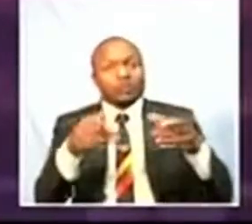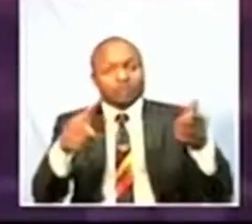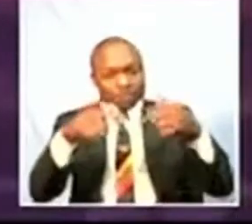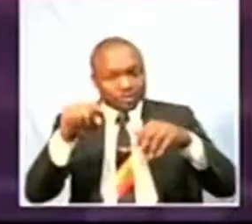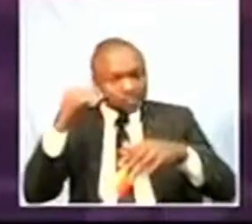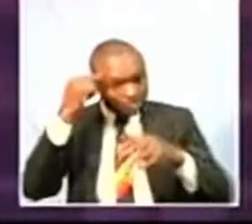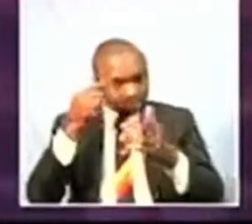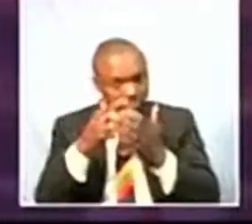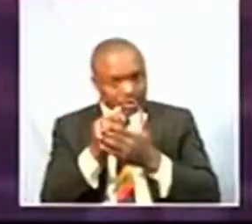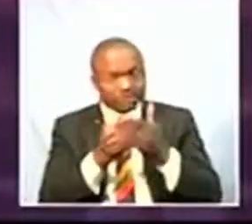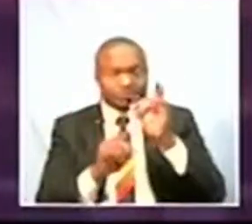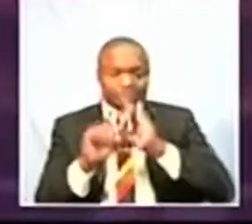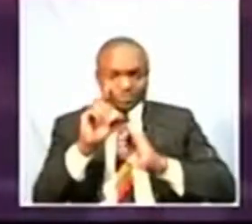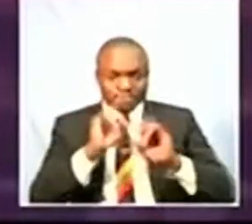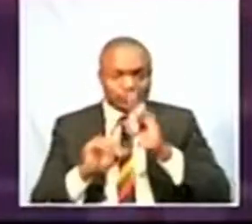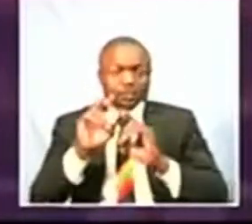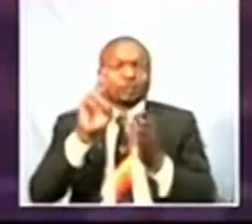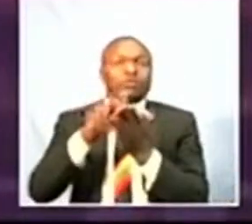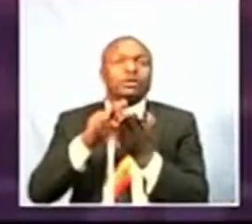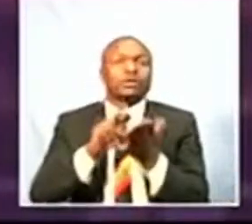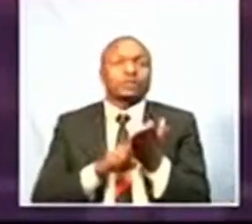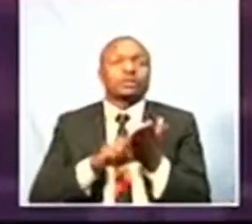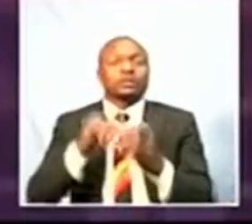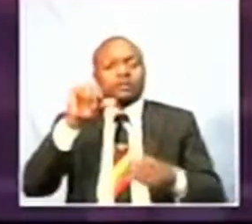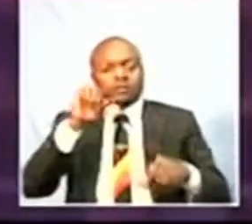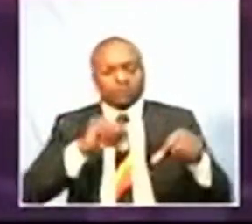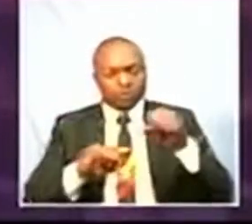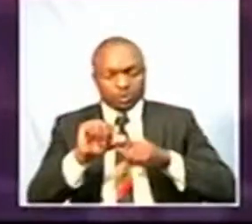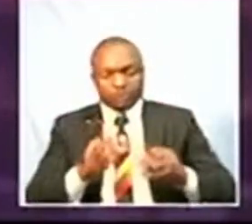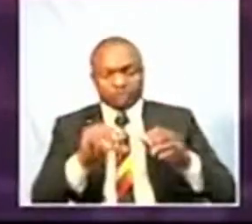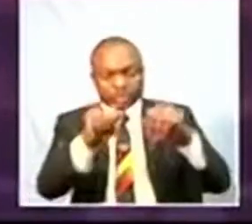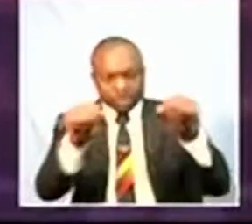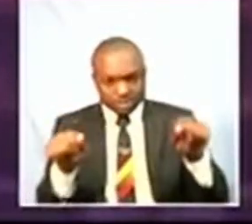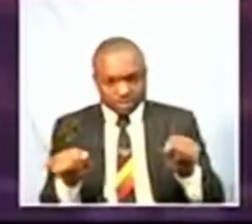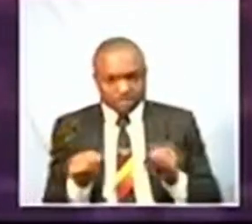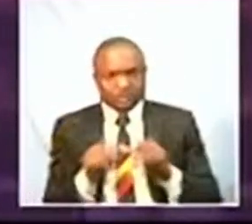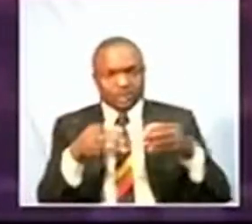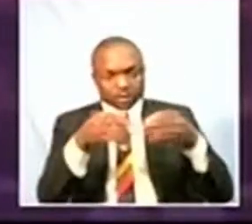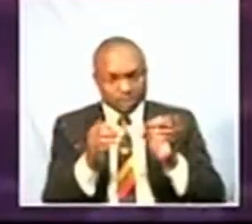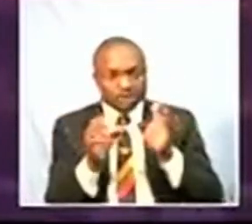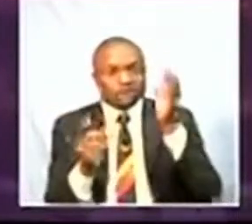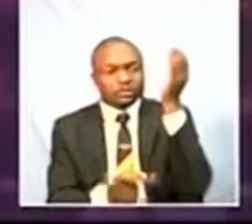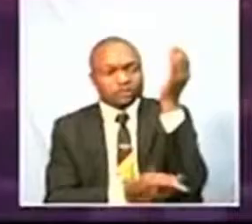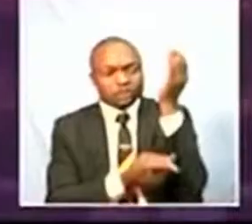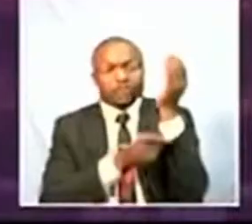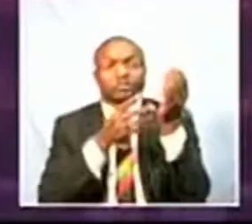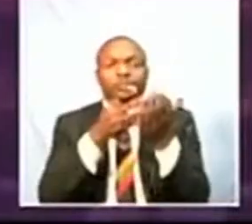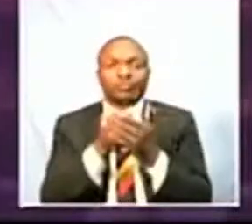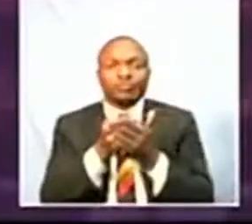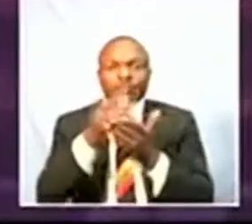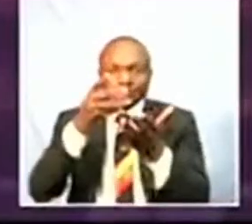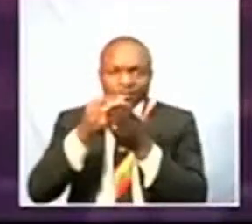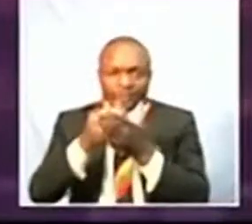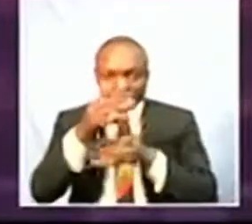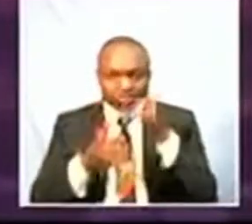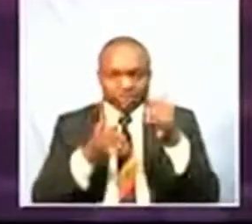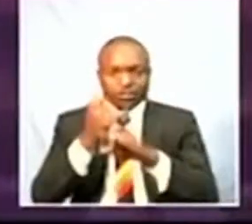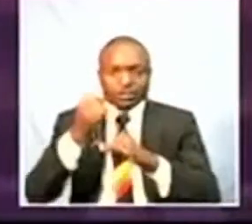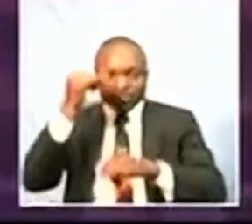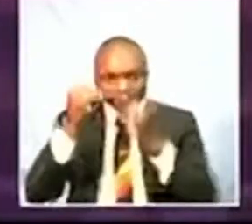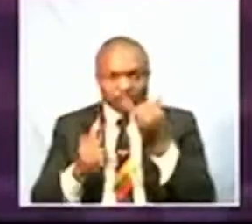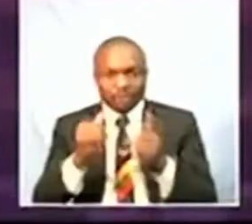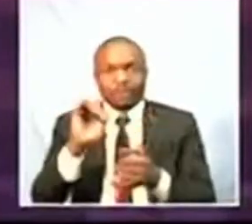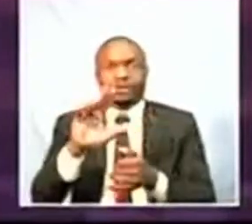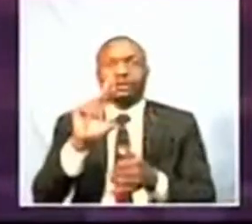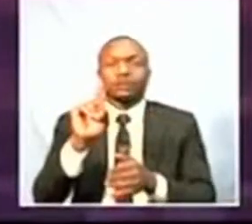that's on the consideration of the report of the Auditor General on the Constituency Development Fund for the financial year ended 31st